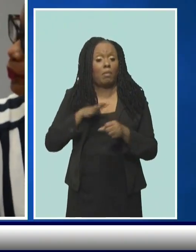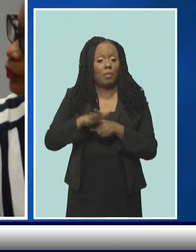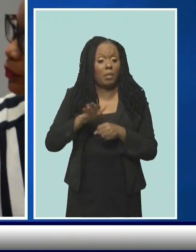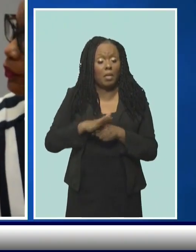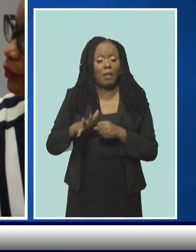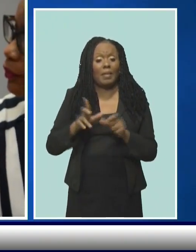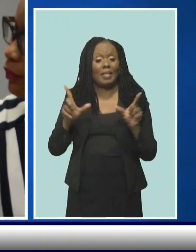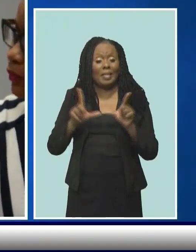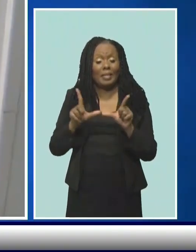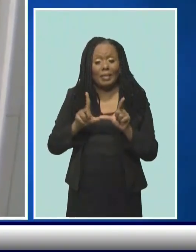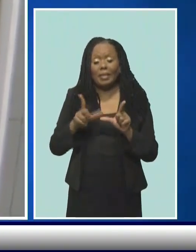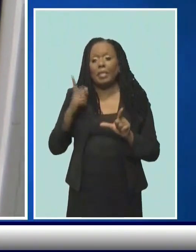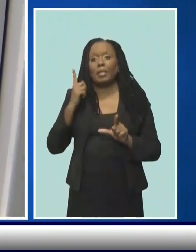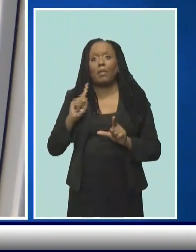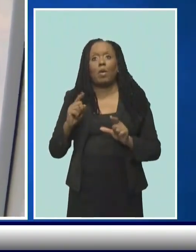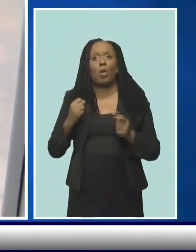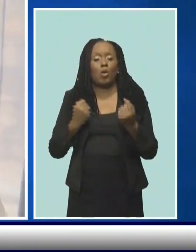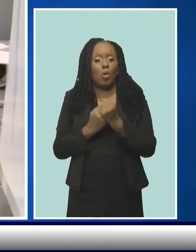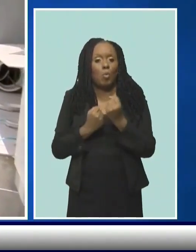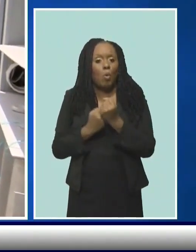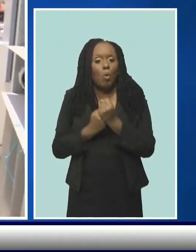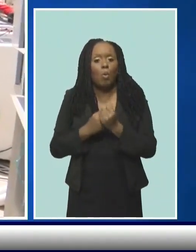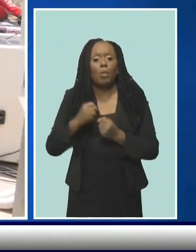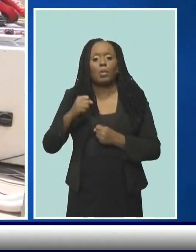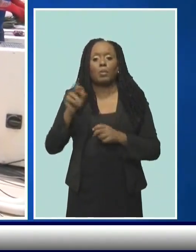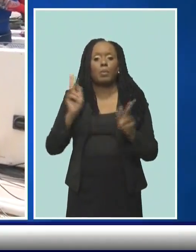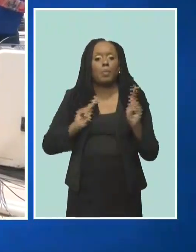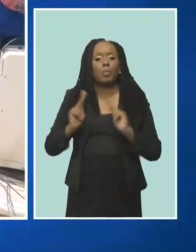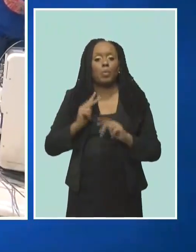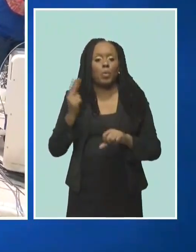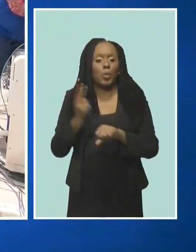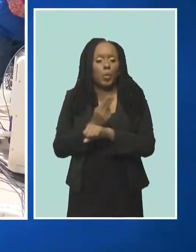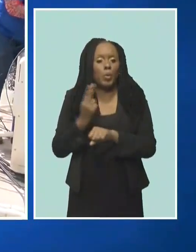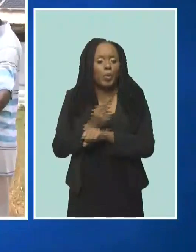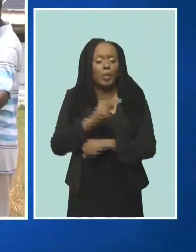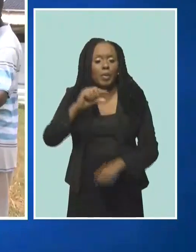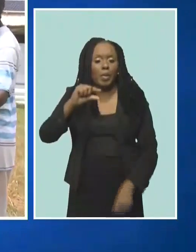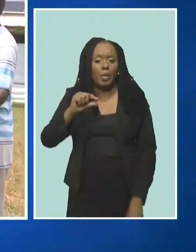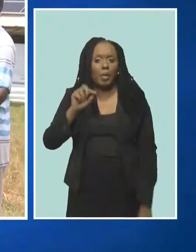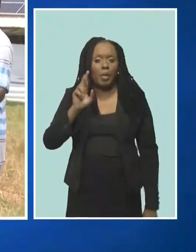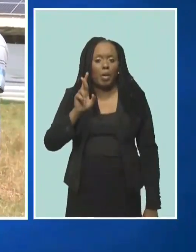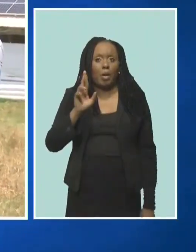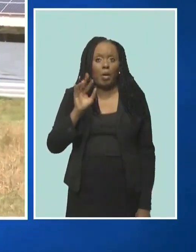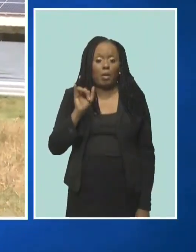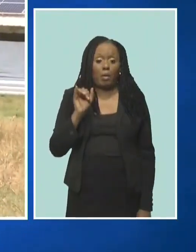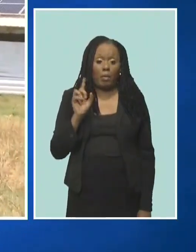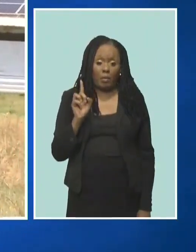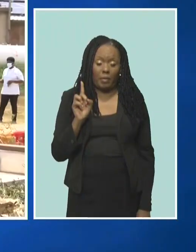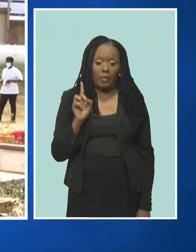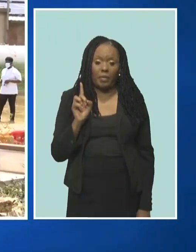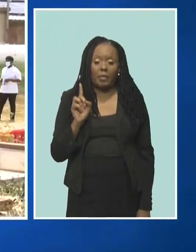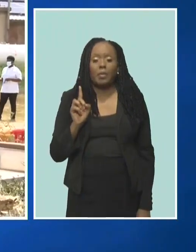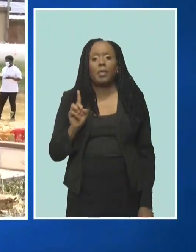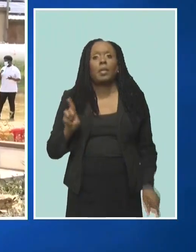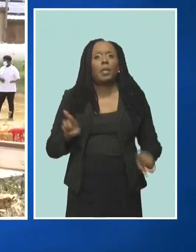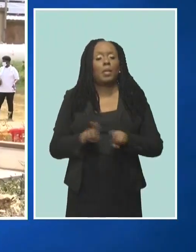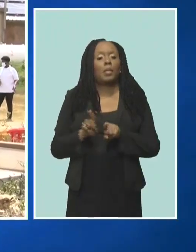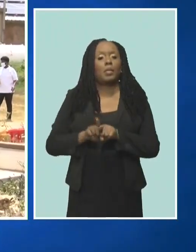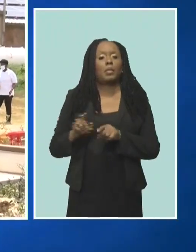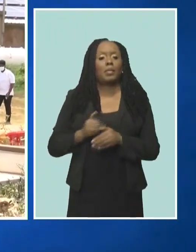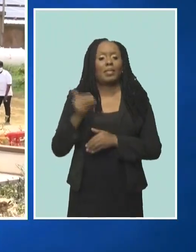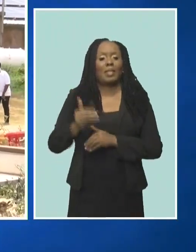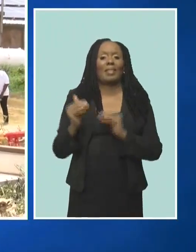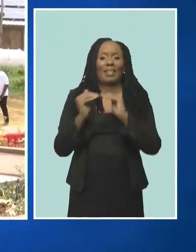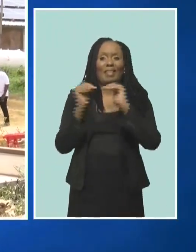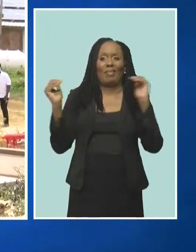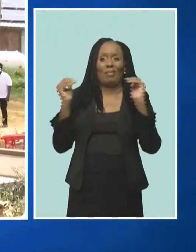the interconnection, and also for the next procurement that has to happen, the next level of development